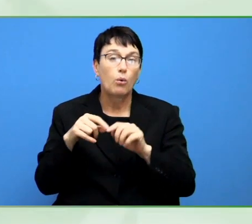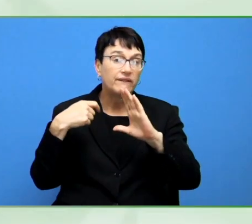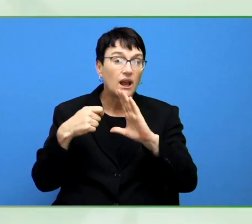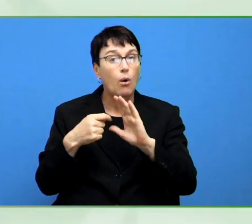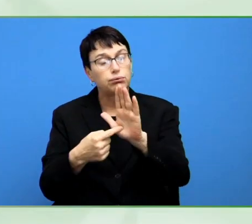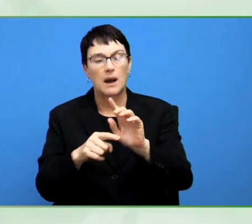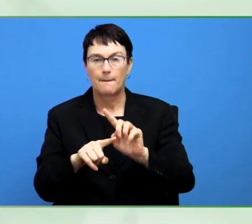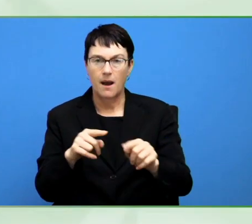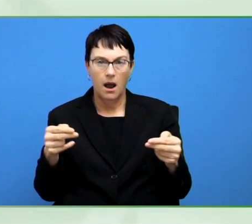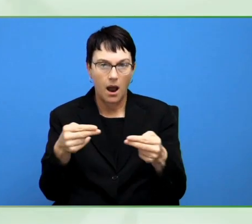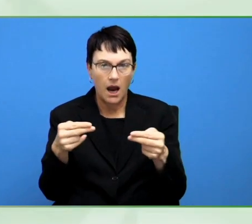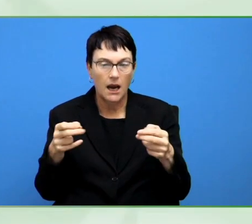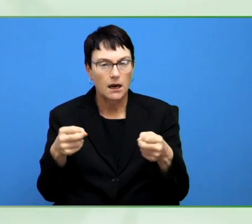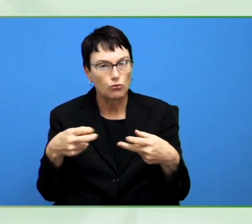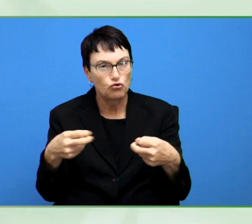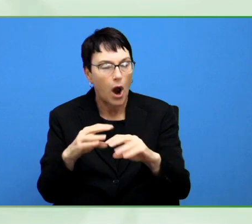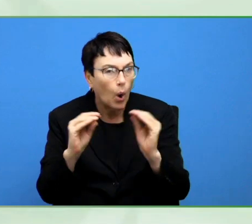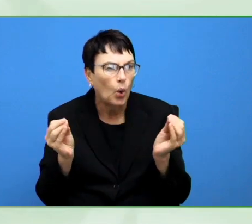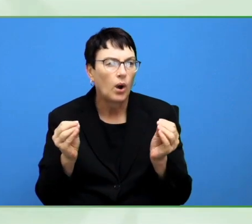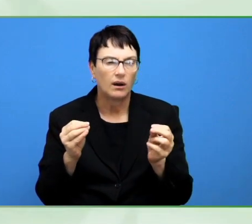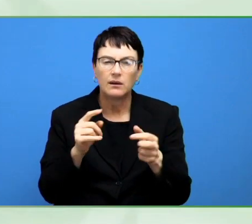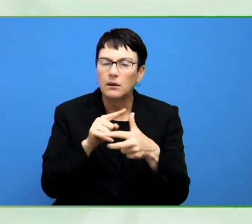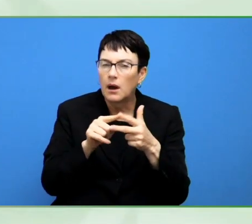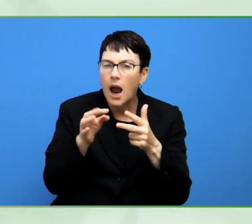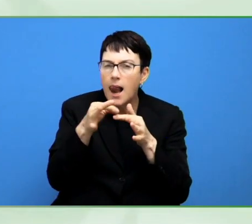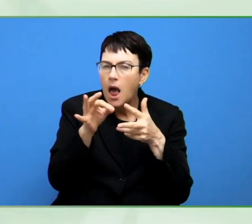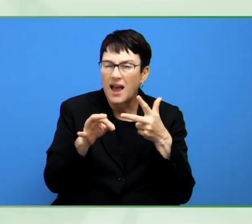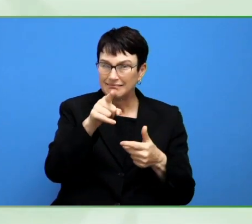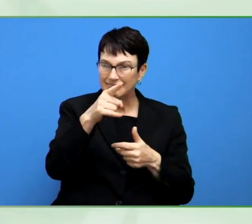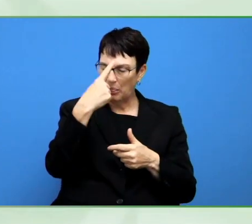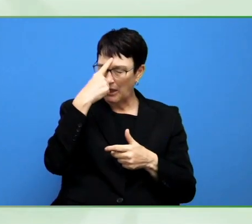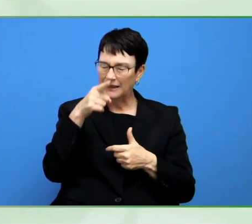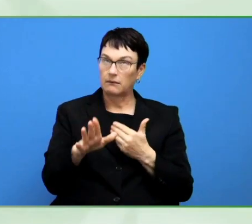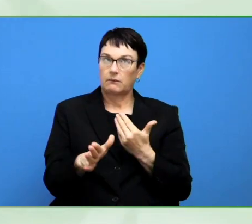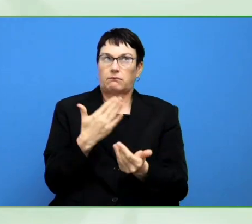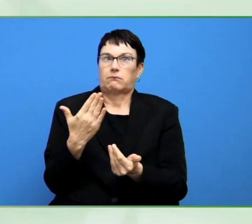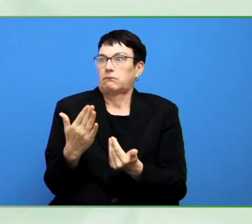it's not those requirements that you might think there are breaches. They breach.